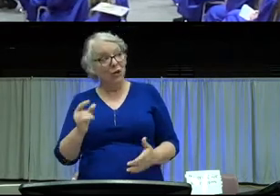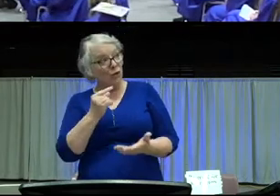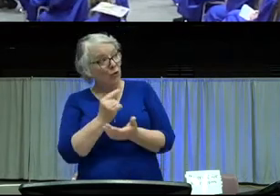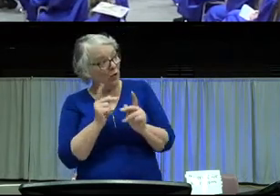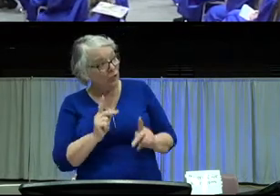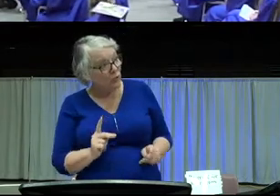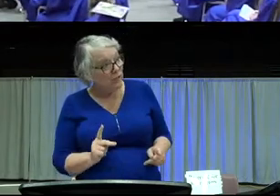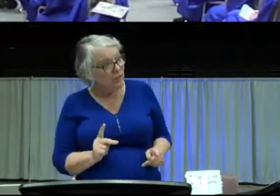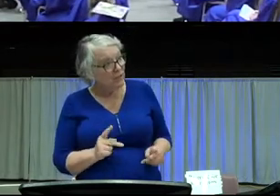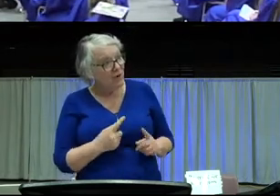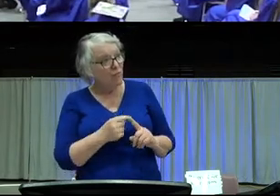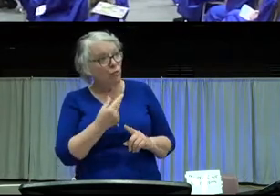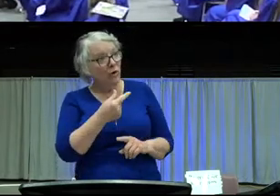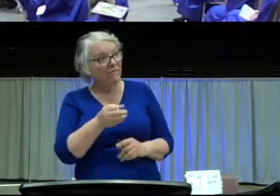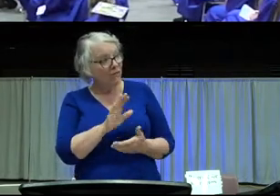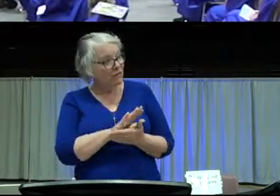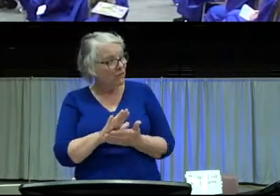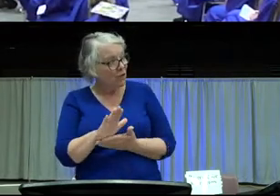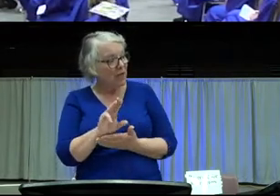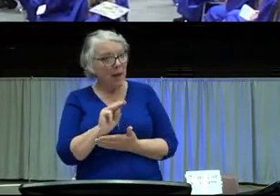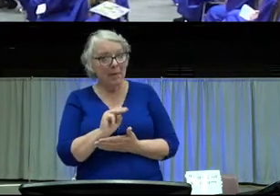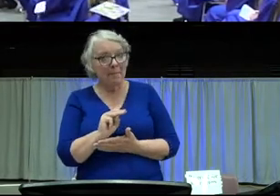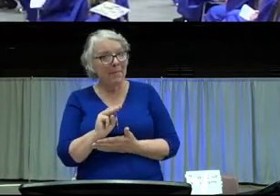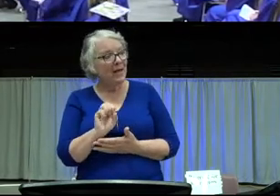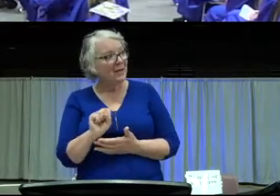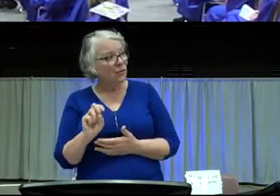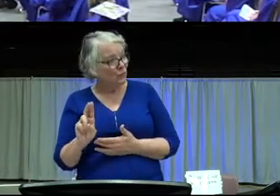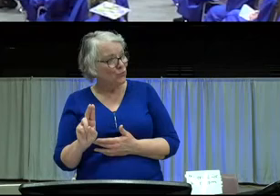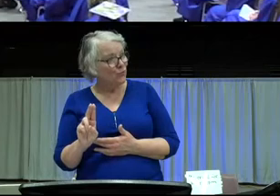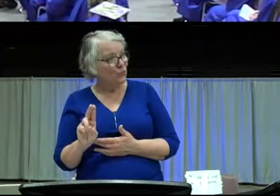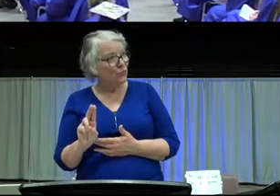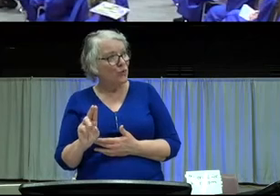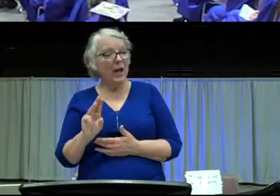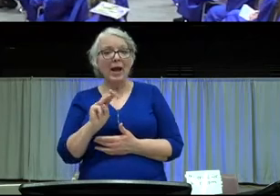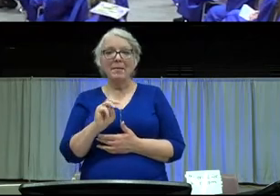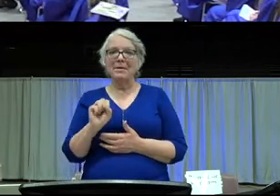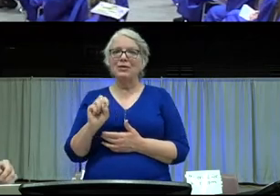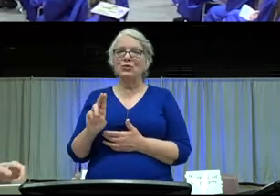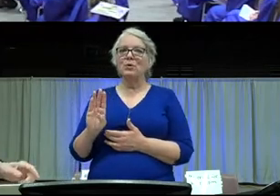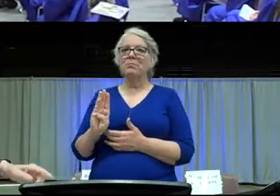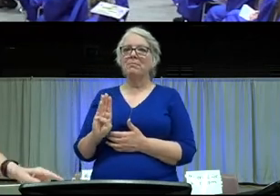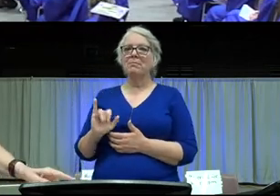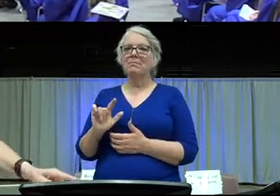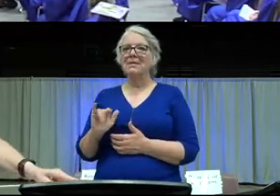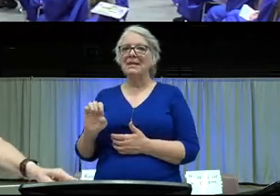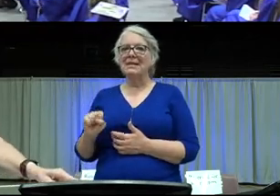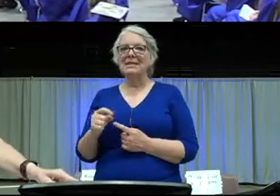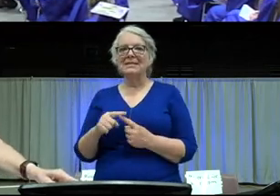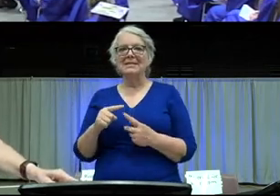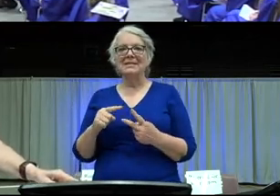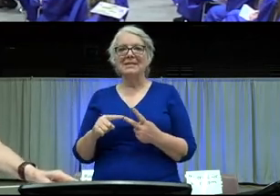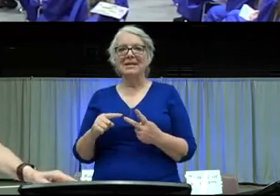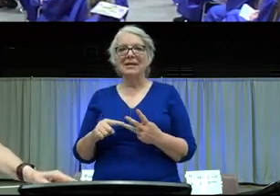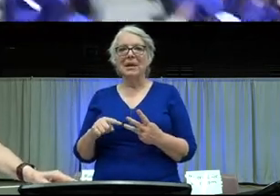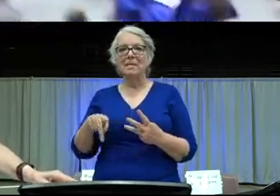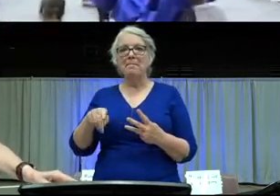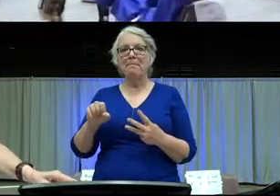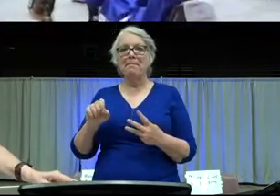Graduates of Great Falls College, MSU, MSU Billings, and Park